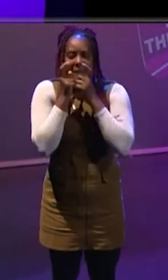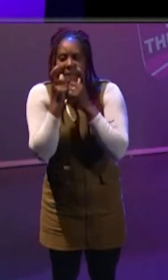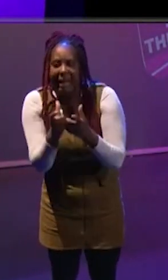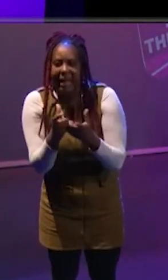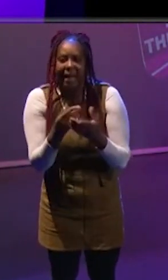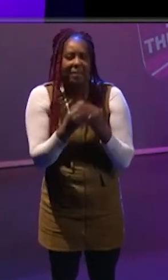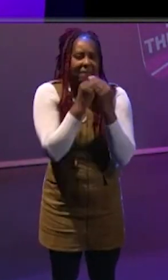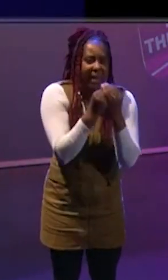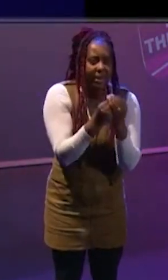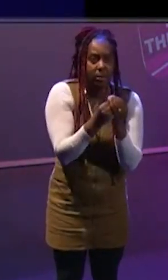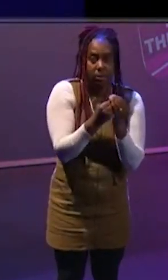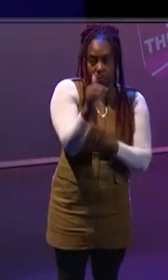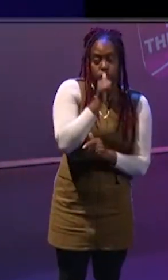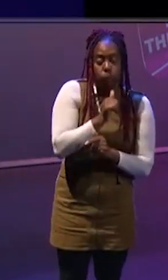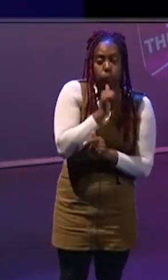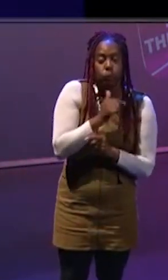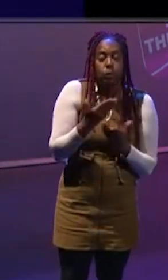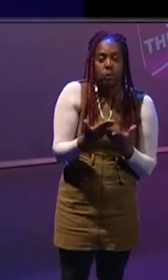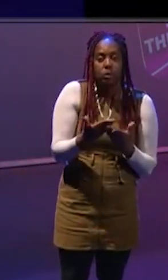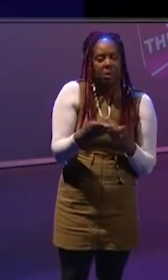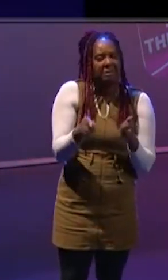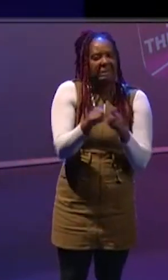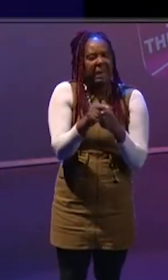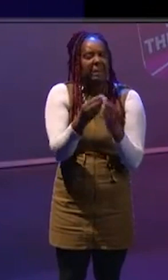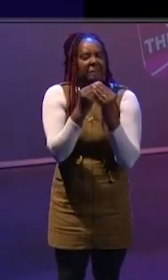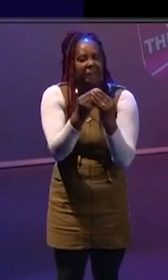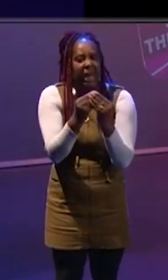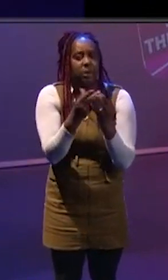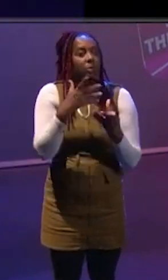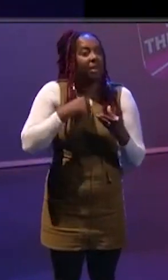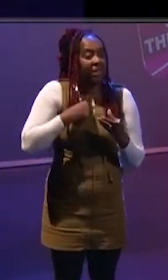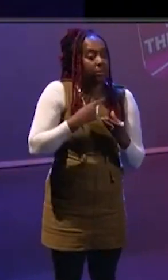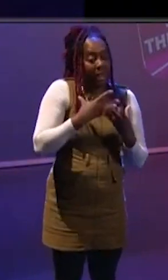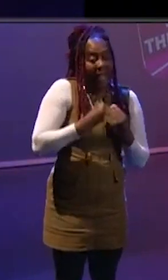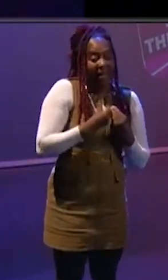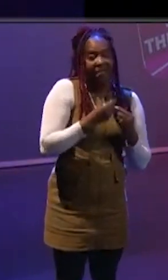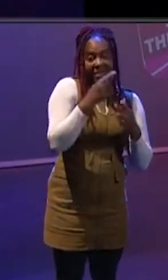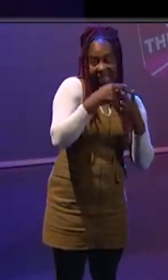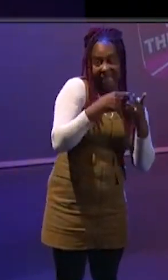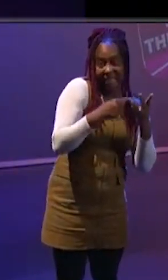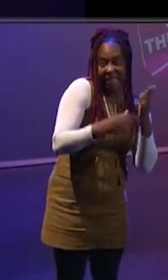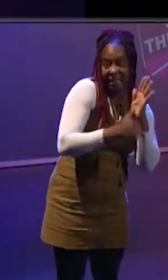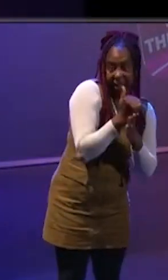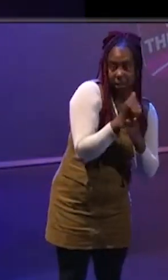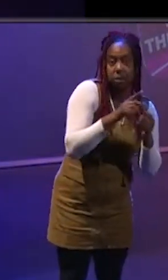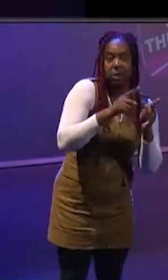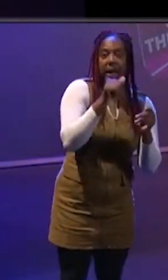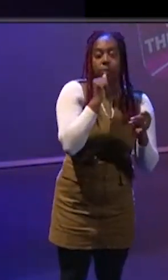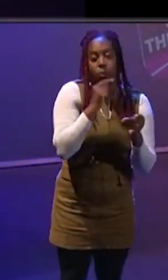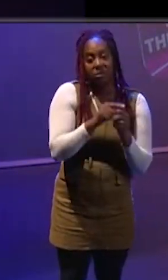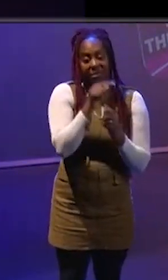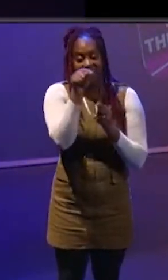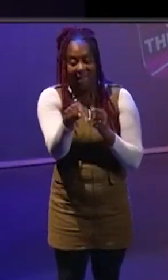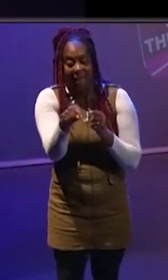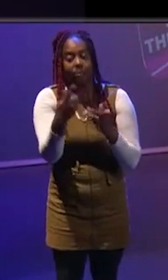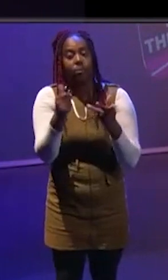I take across everything. And that's where the value is that you take that to an organization, but you can also take that to independent artists. And that's